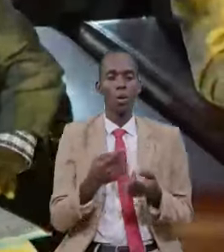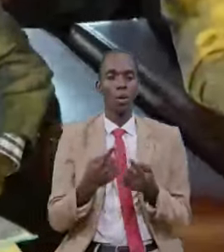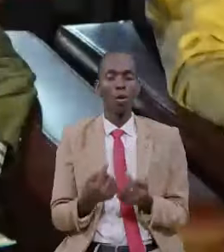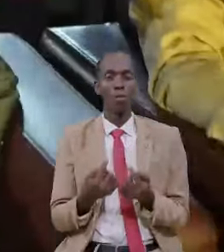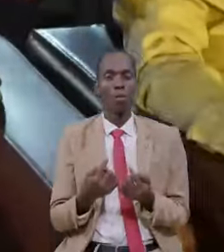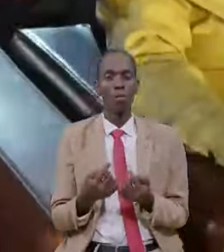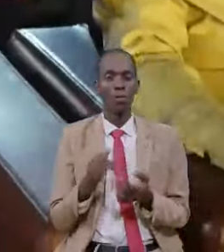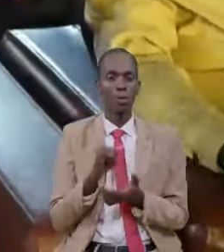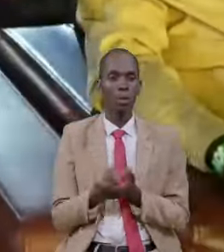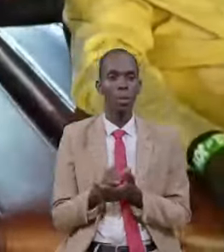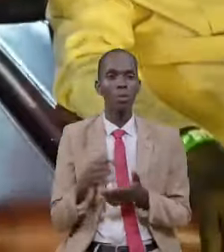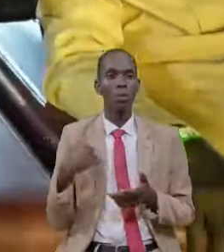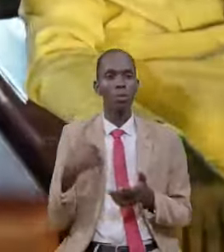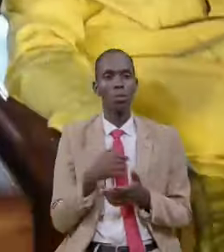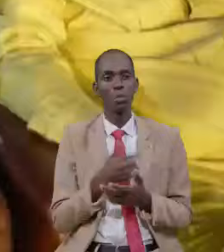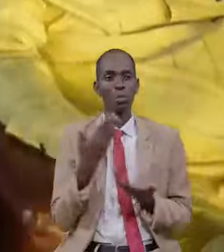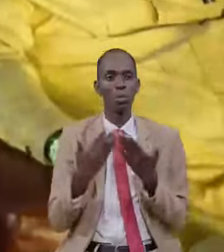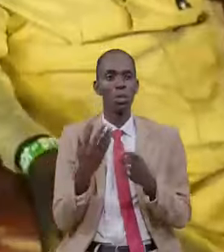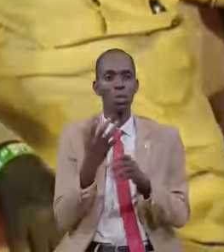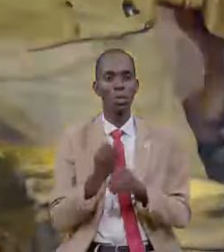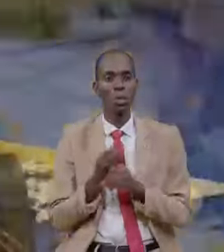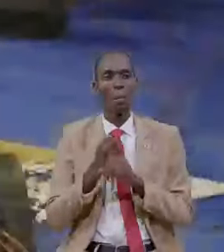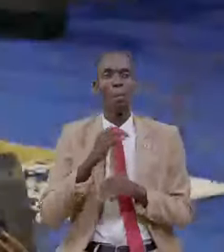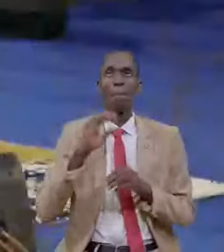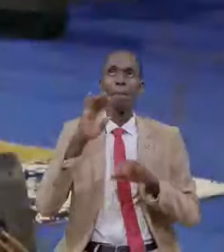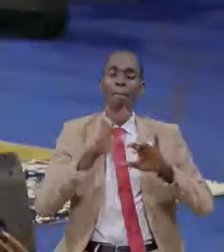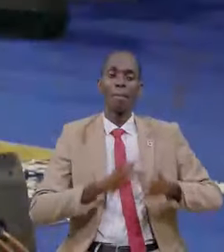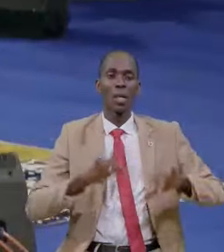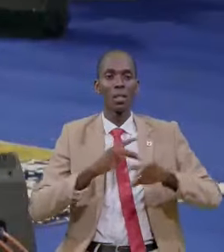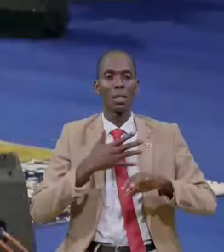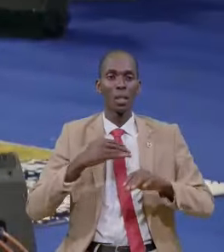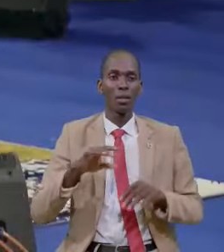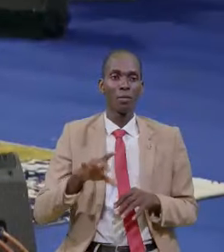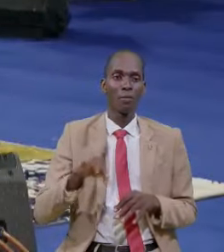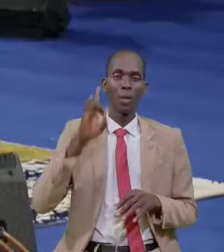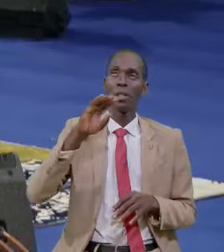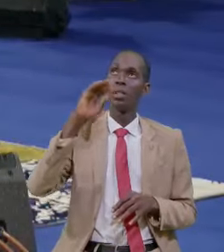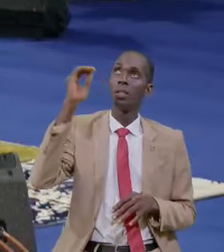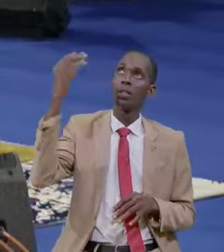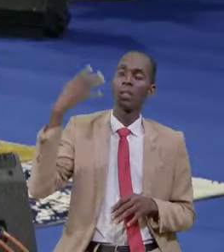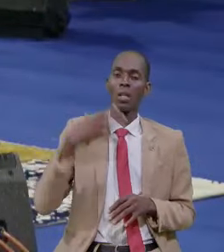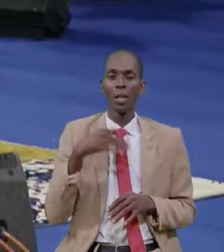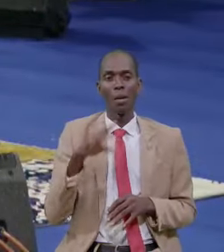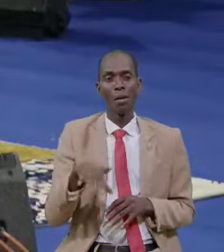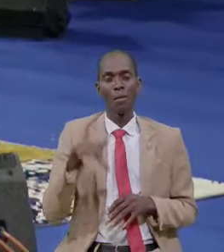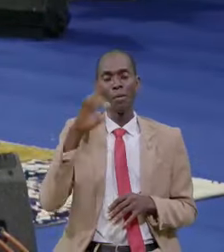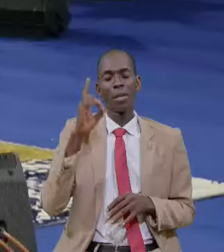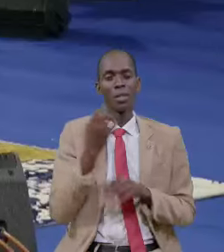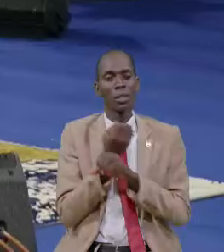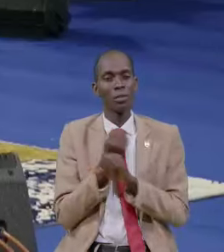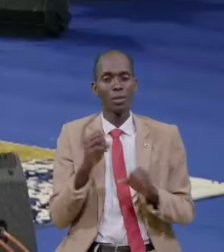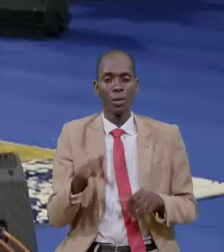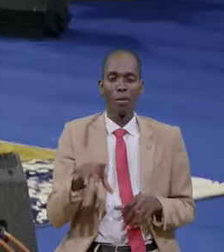mercy and find grace and find salvation and find forgiveness, and